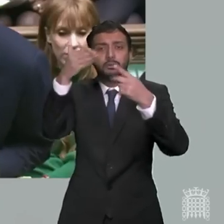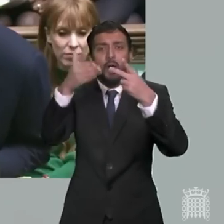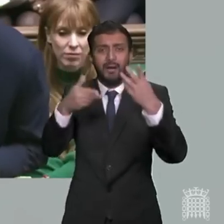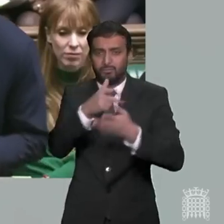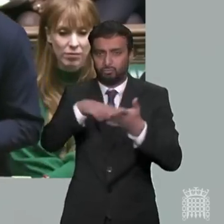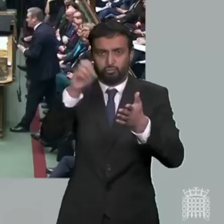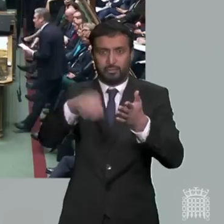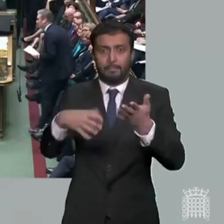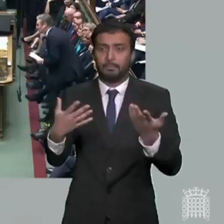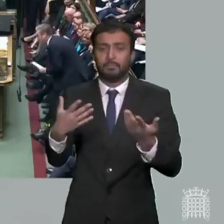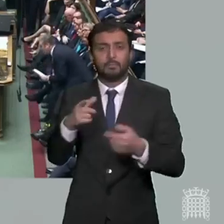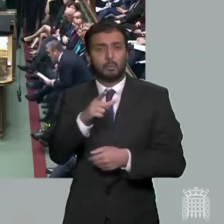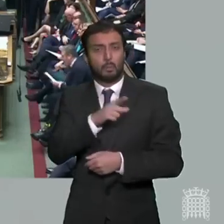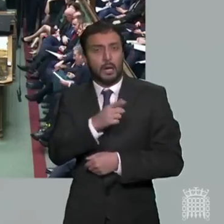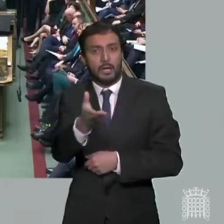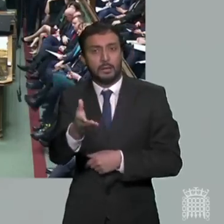changed?